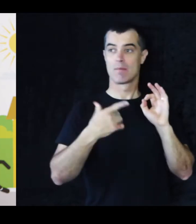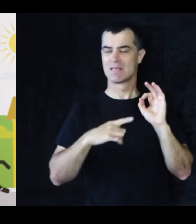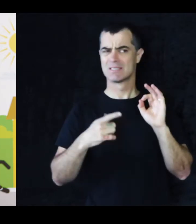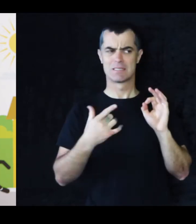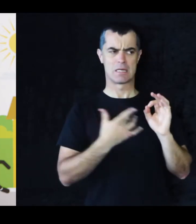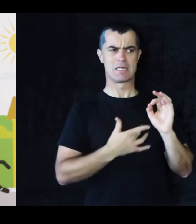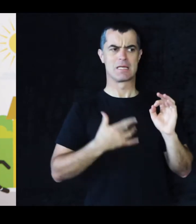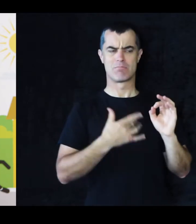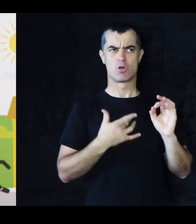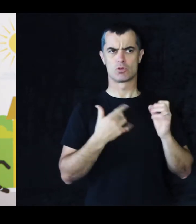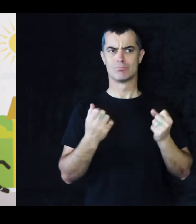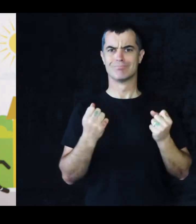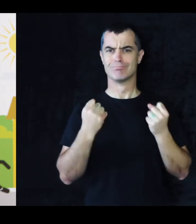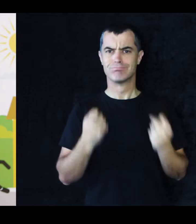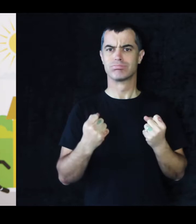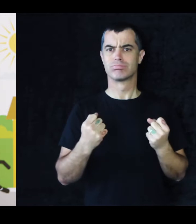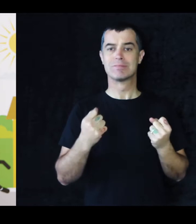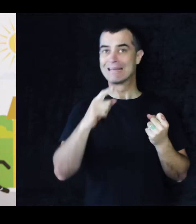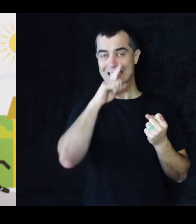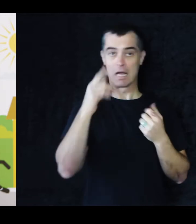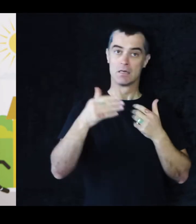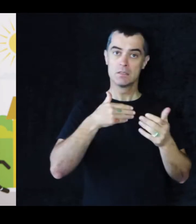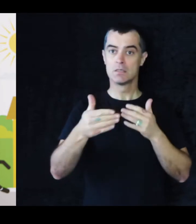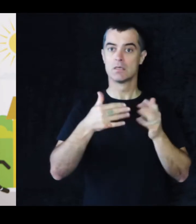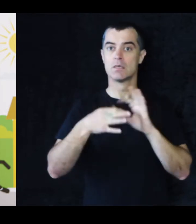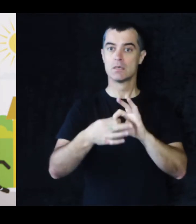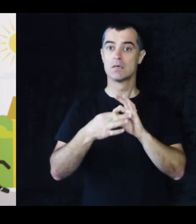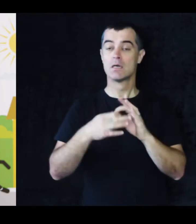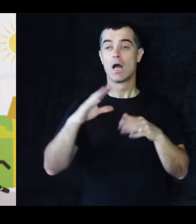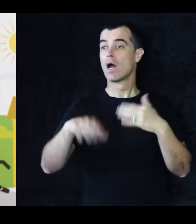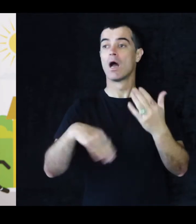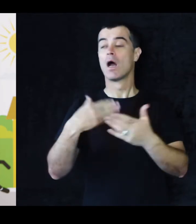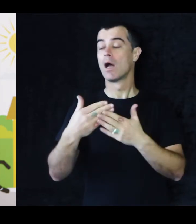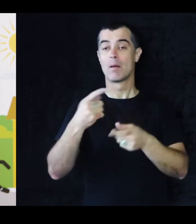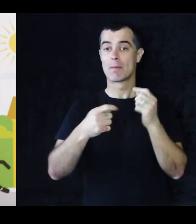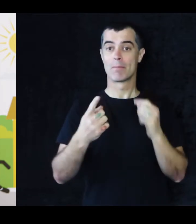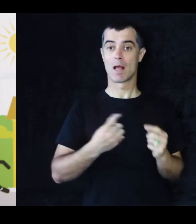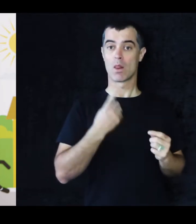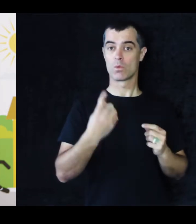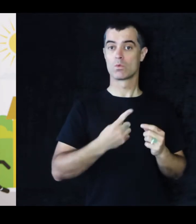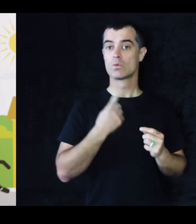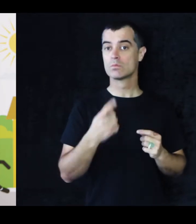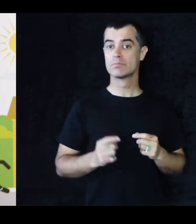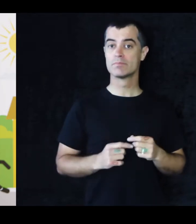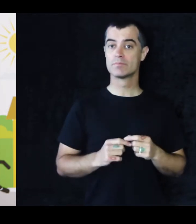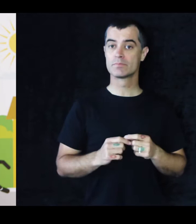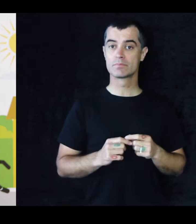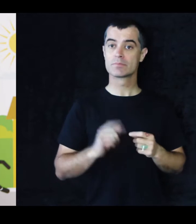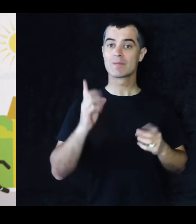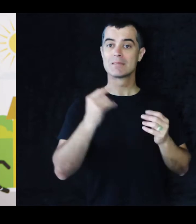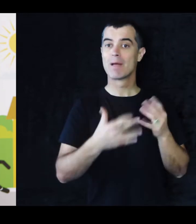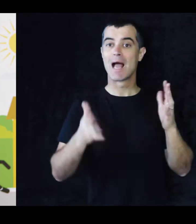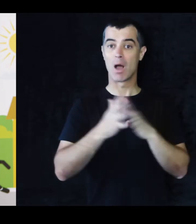down because you haven't got the emotional capacity to manage those relationships, and you end up really alone.